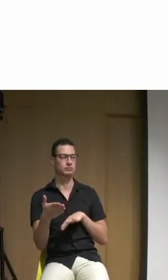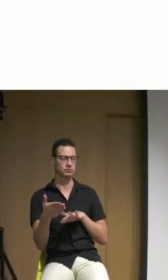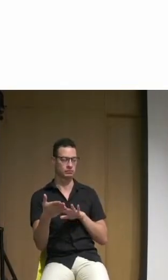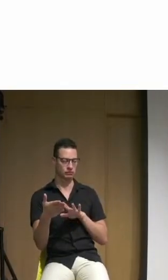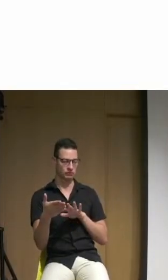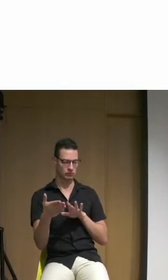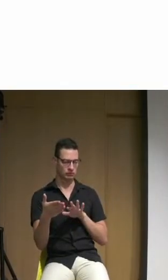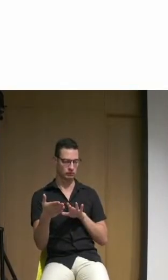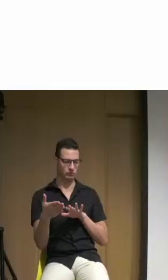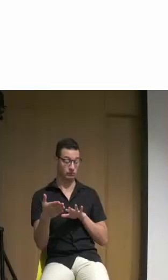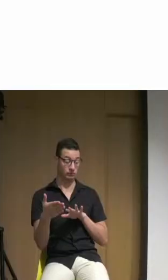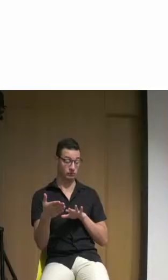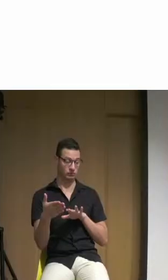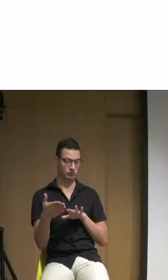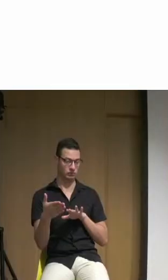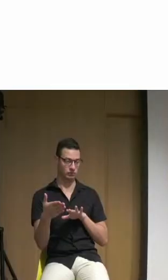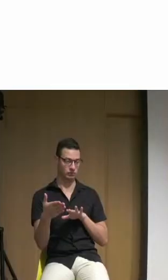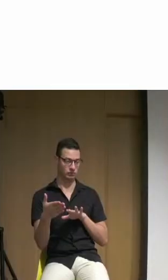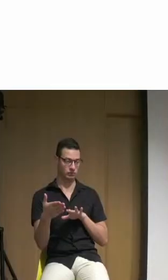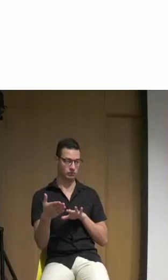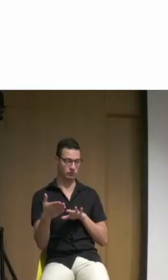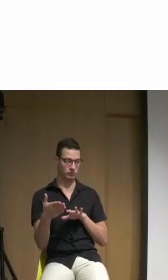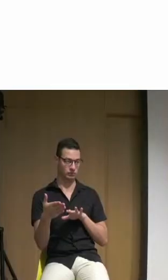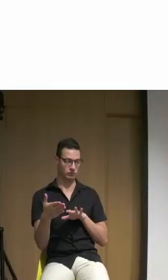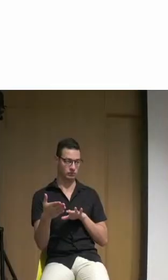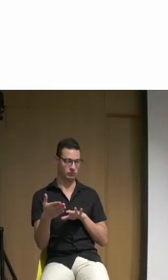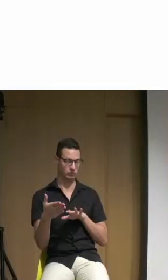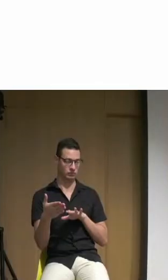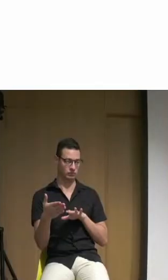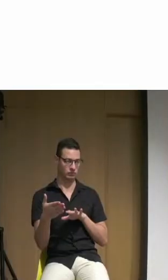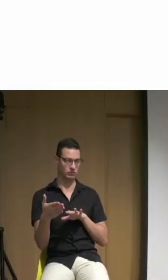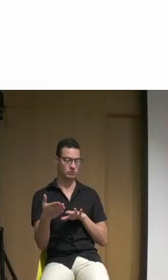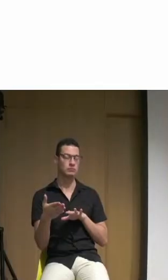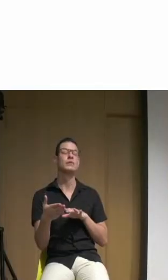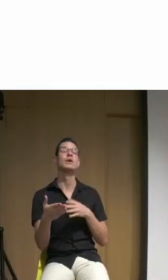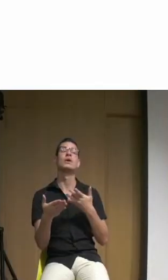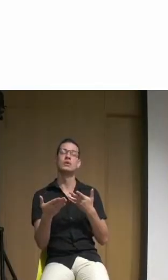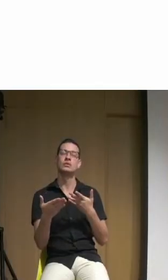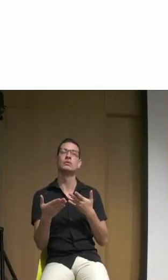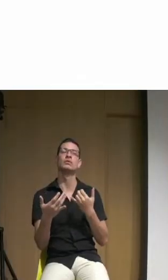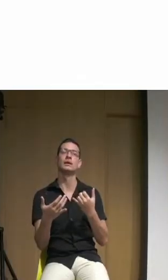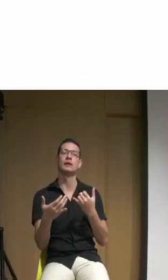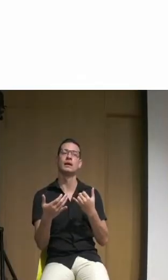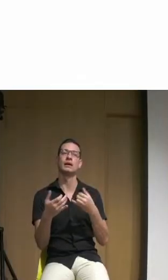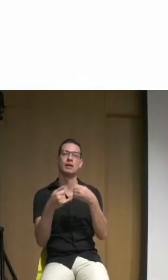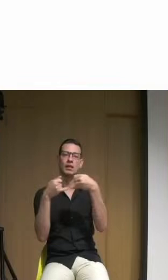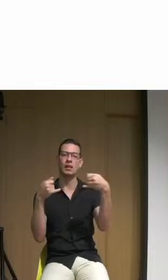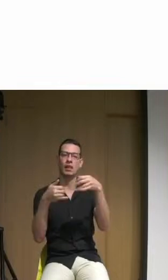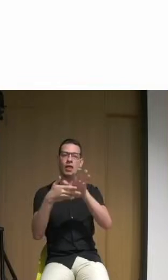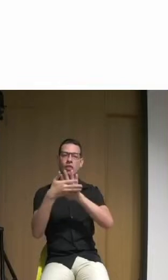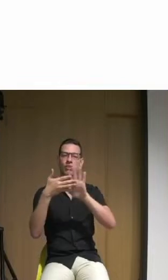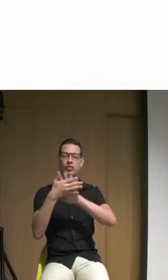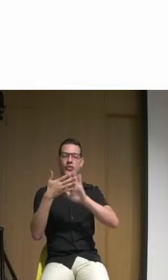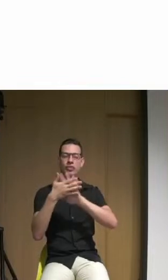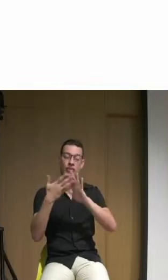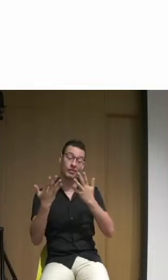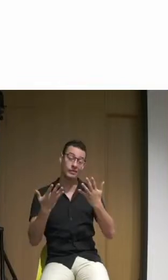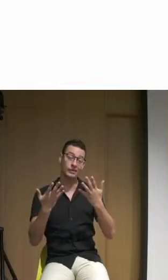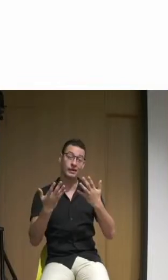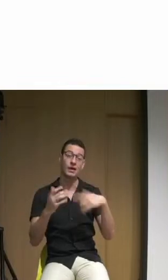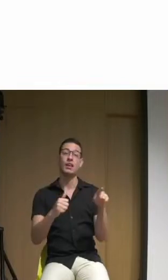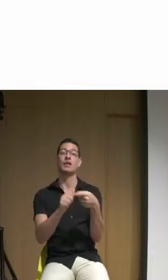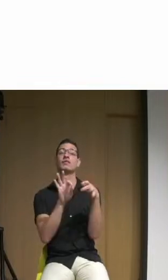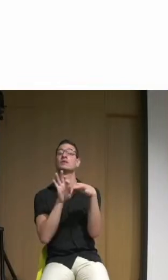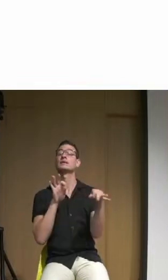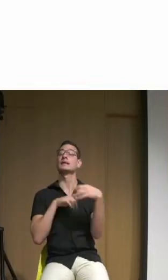one assume that when the first line under compensation says commissioner supported, Right, it could make it seem